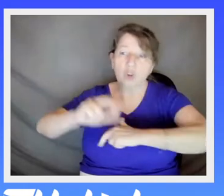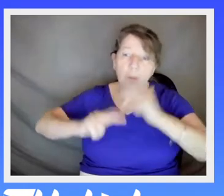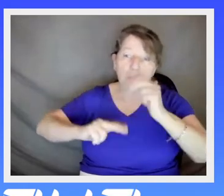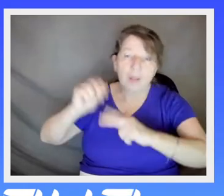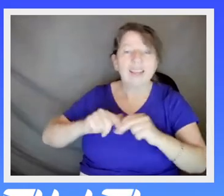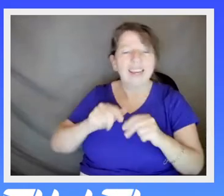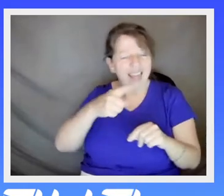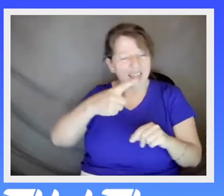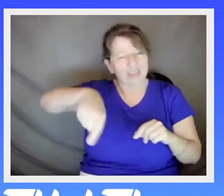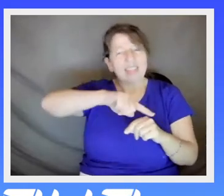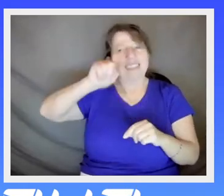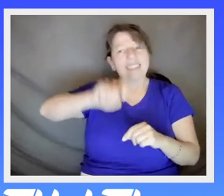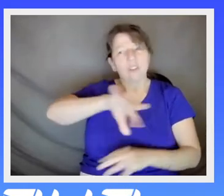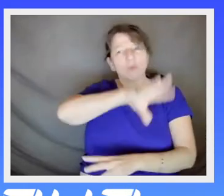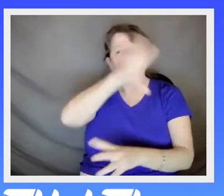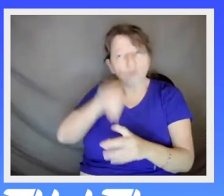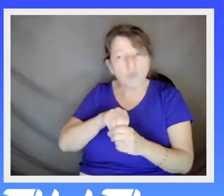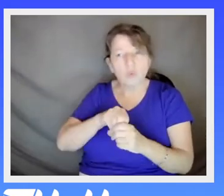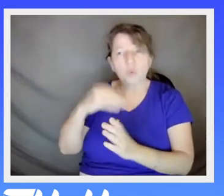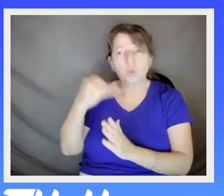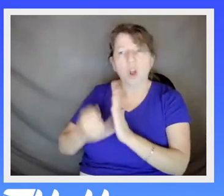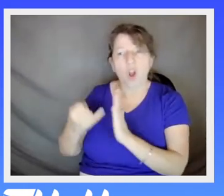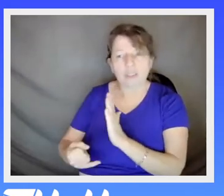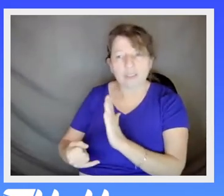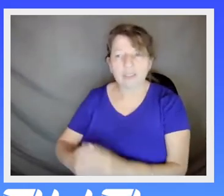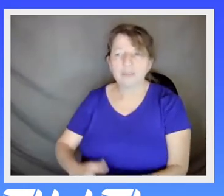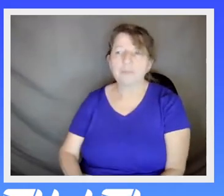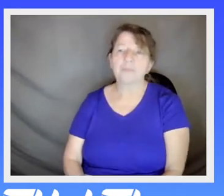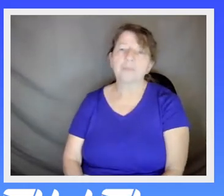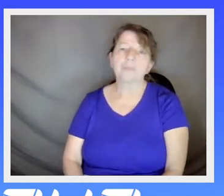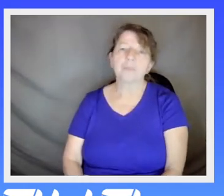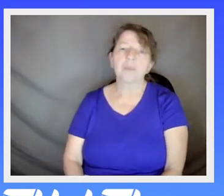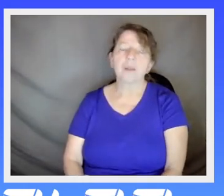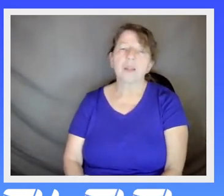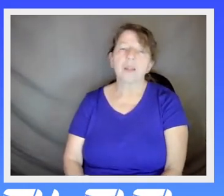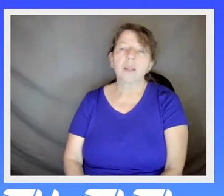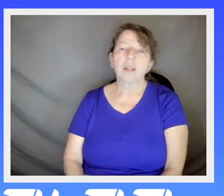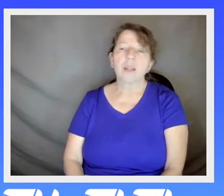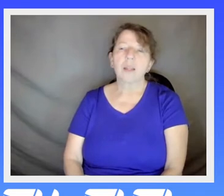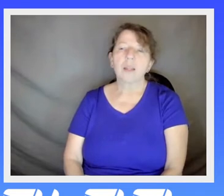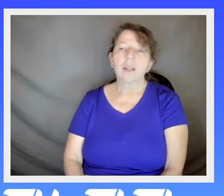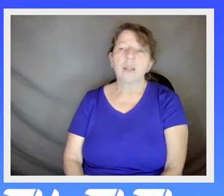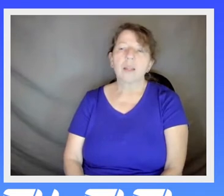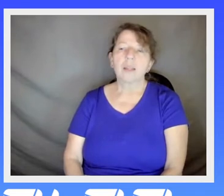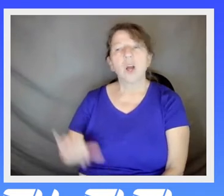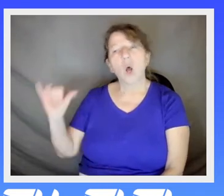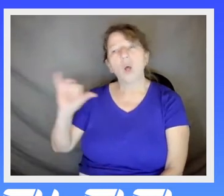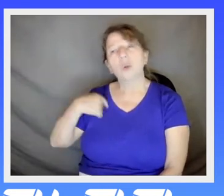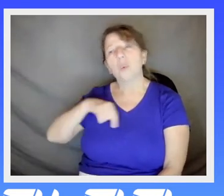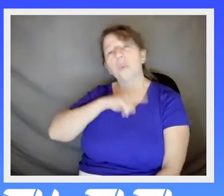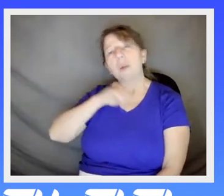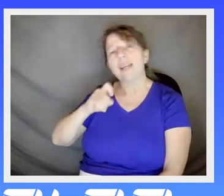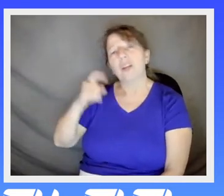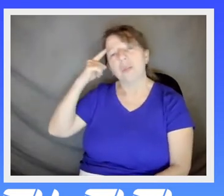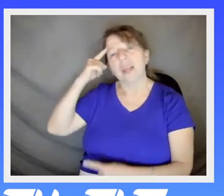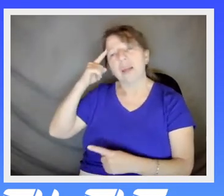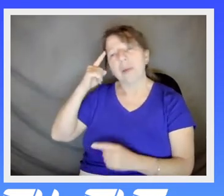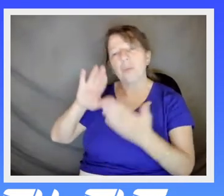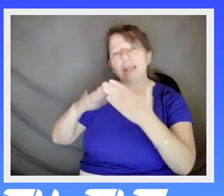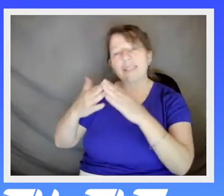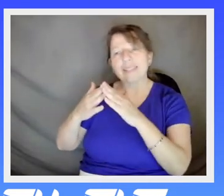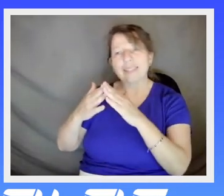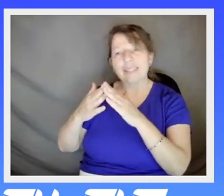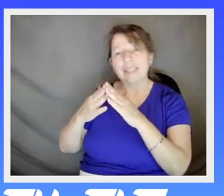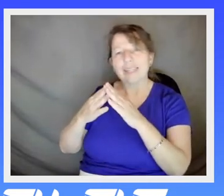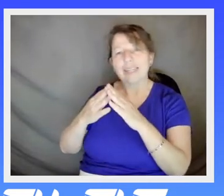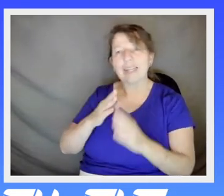incorporated with the arts. We also need to take a look at the city of Boston's budget, not